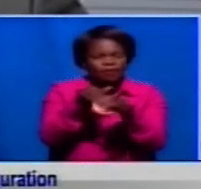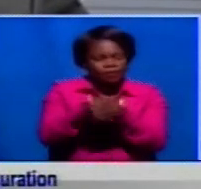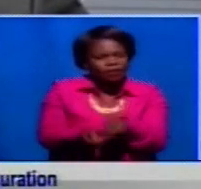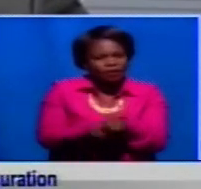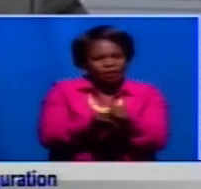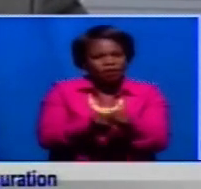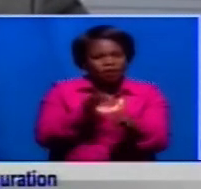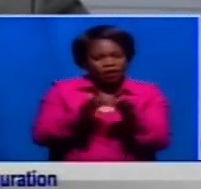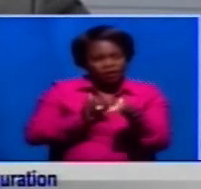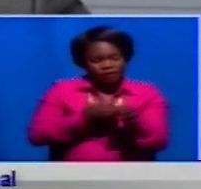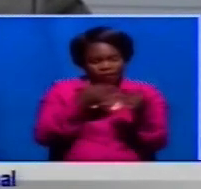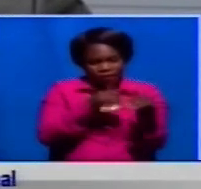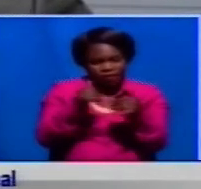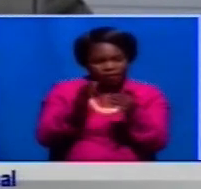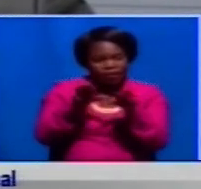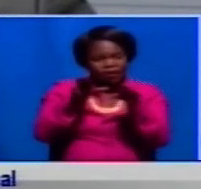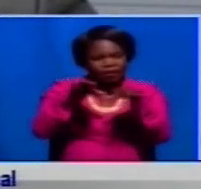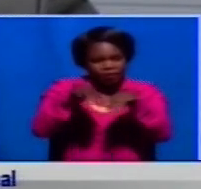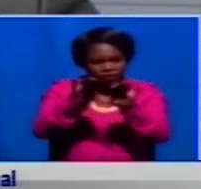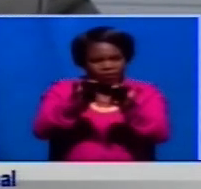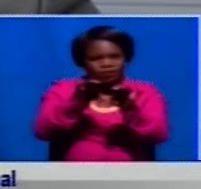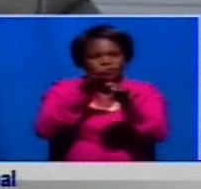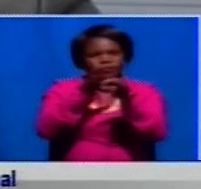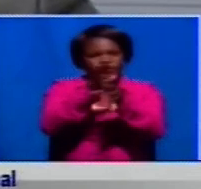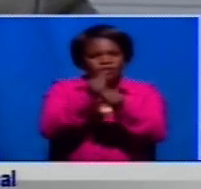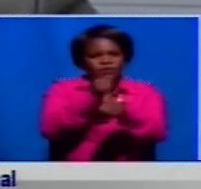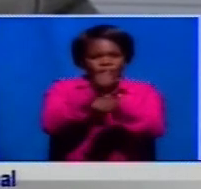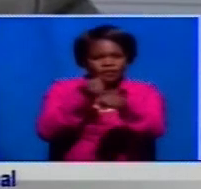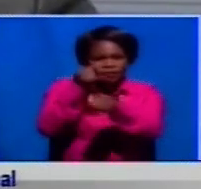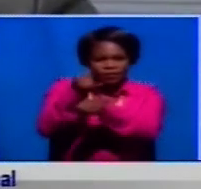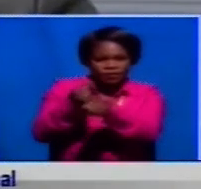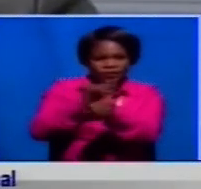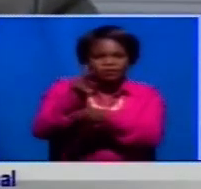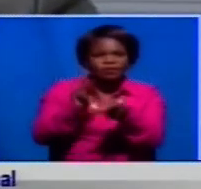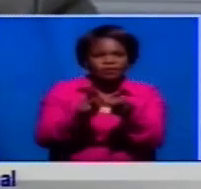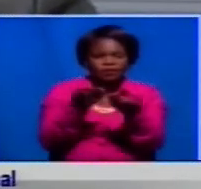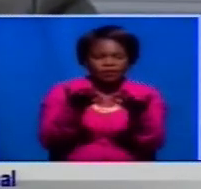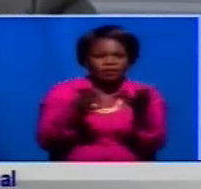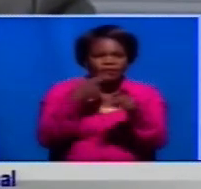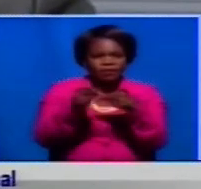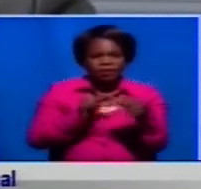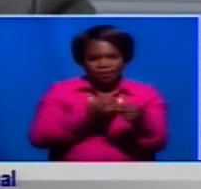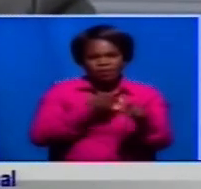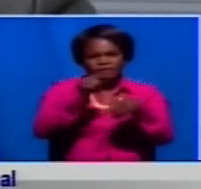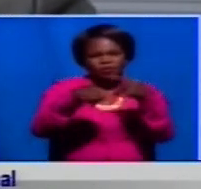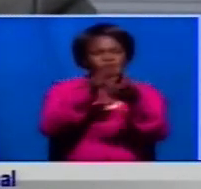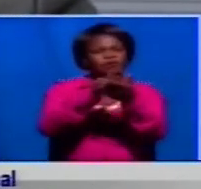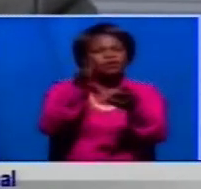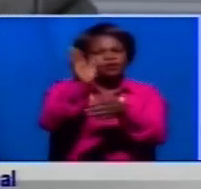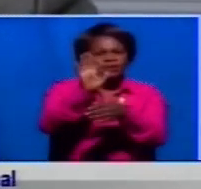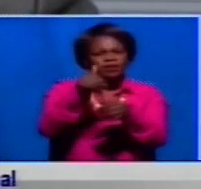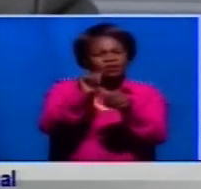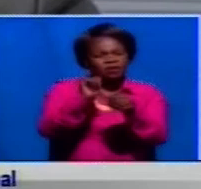continues to receive invitations like this one, it means we are getting somewhere. He has started